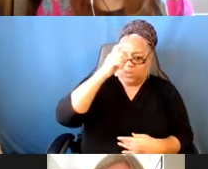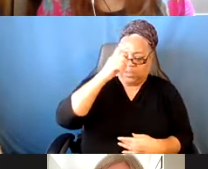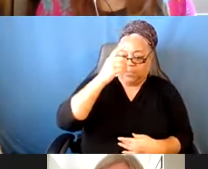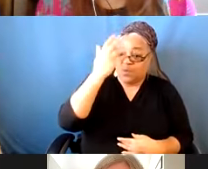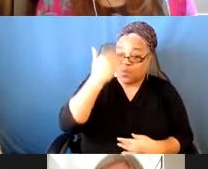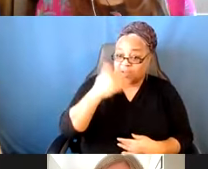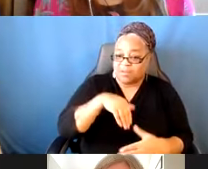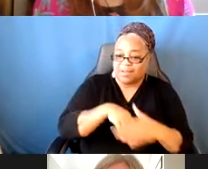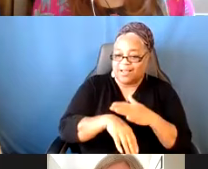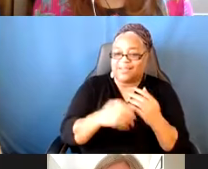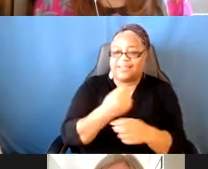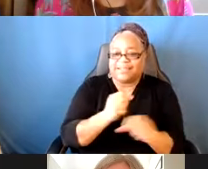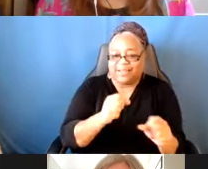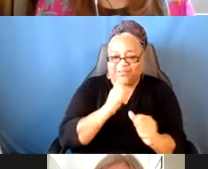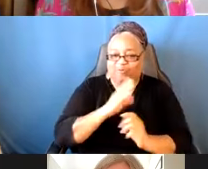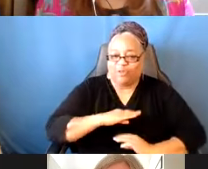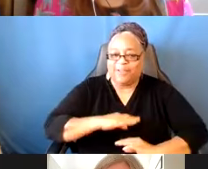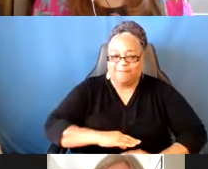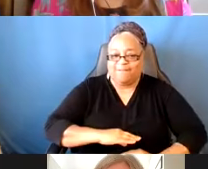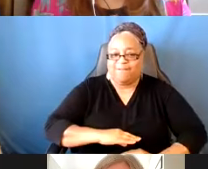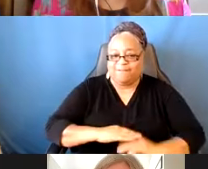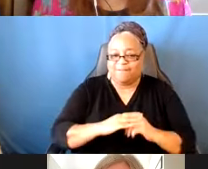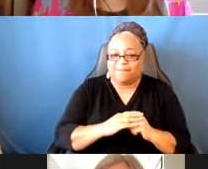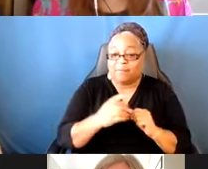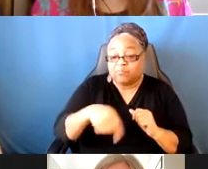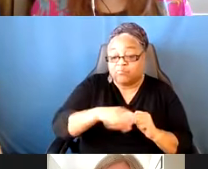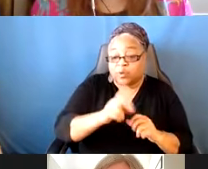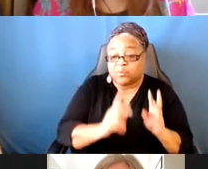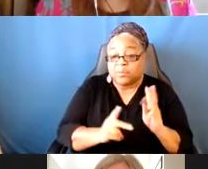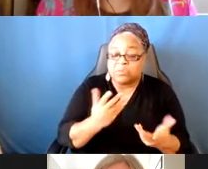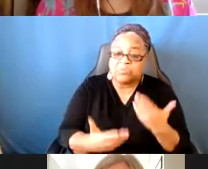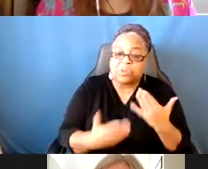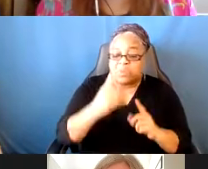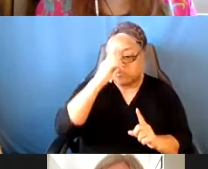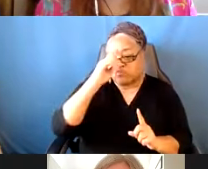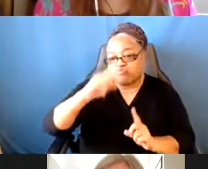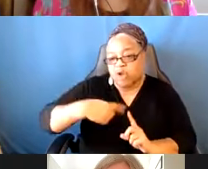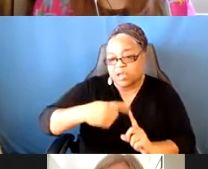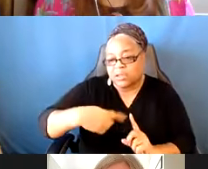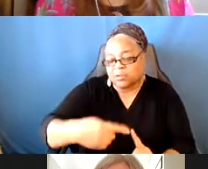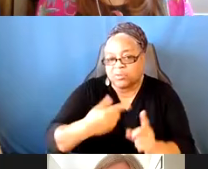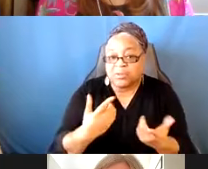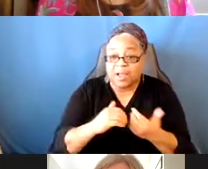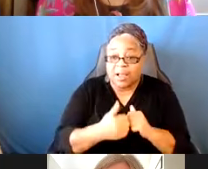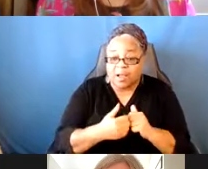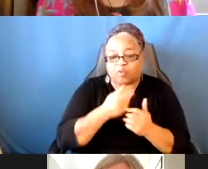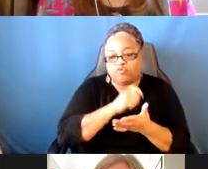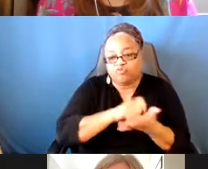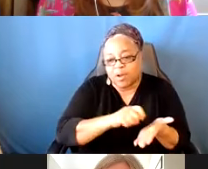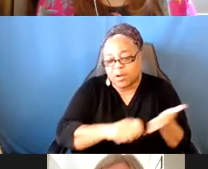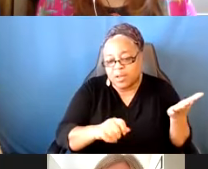and relief. These folks might process through writing or journaling. They